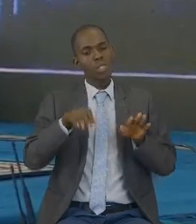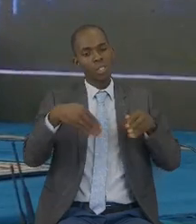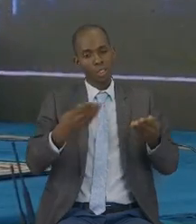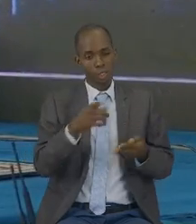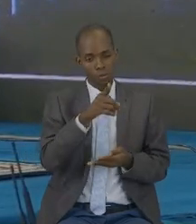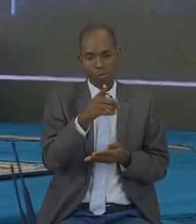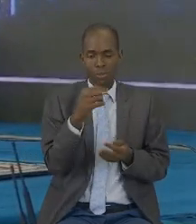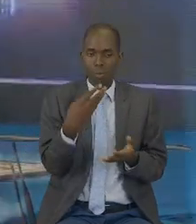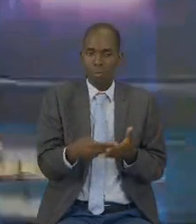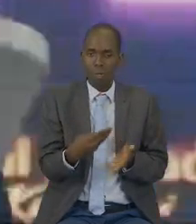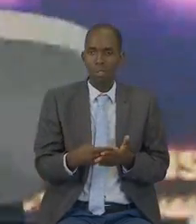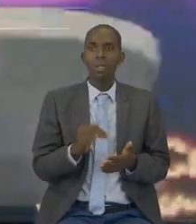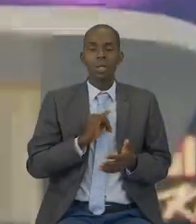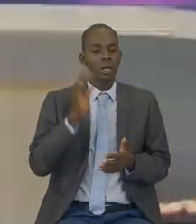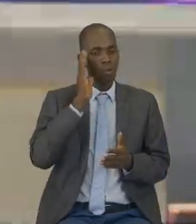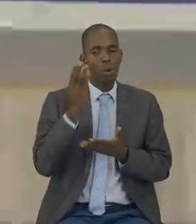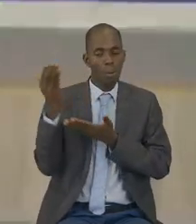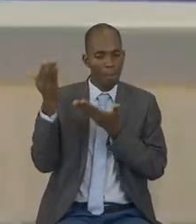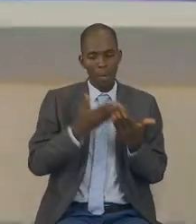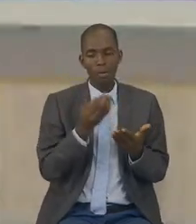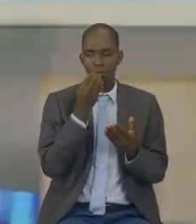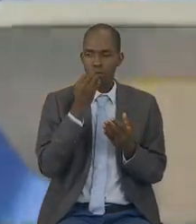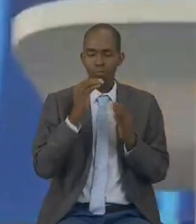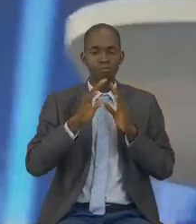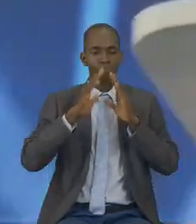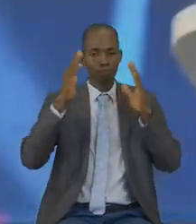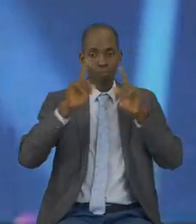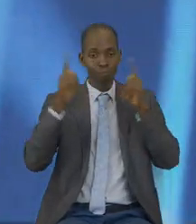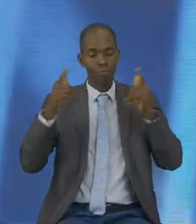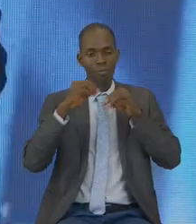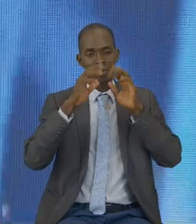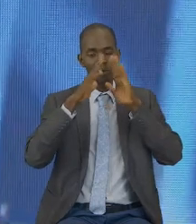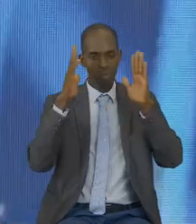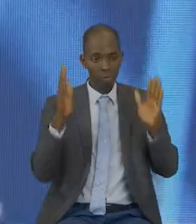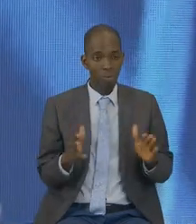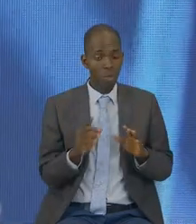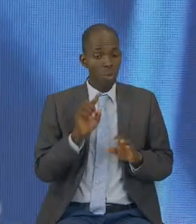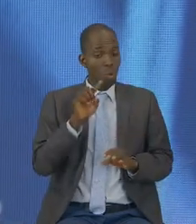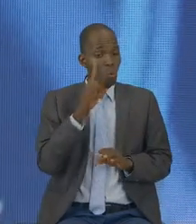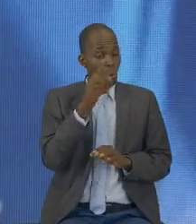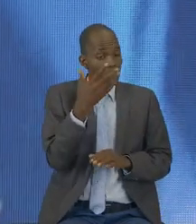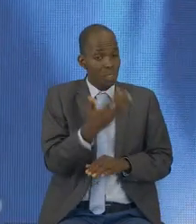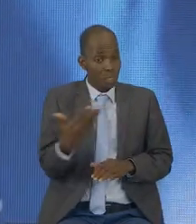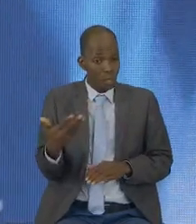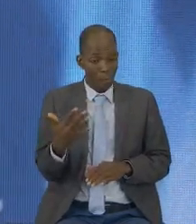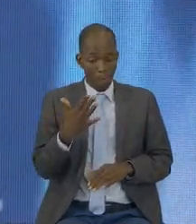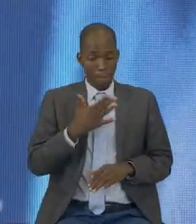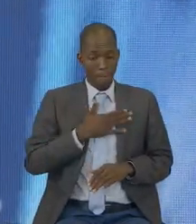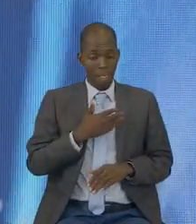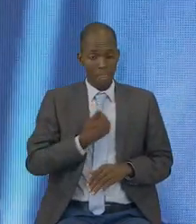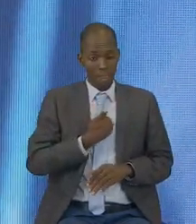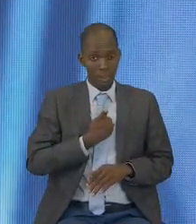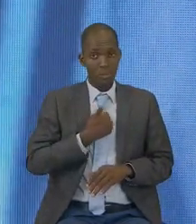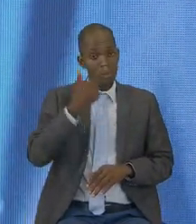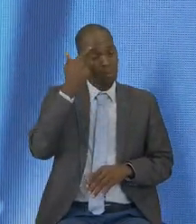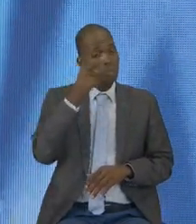I'll make, you know, food available. I'll make everything available. Only one thing, myself, because you